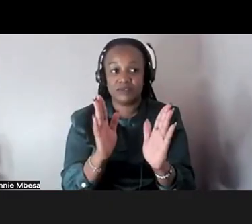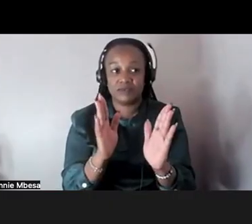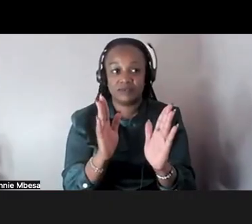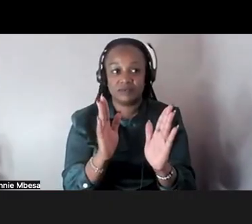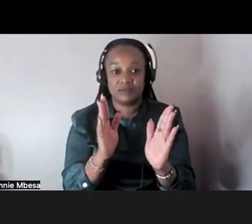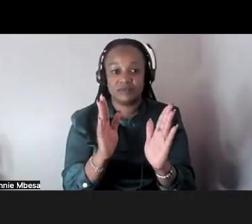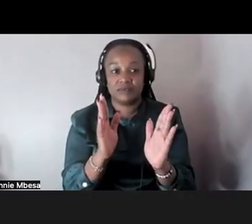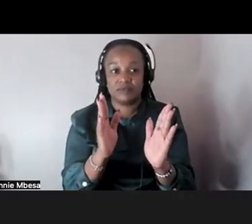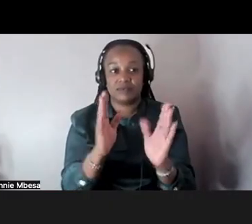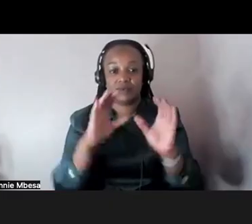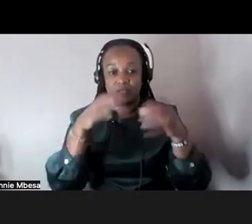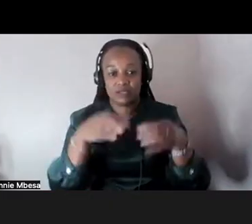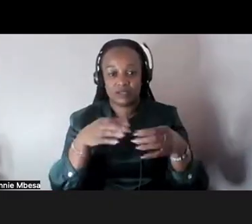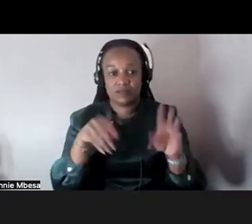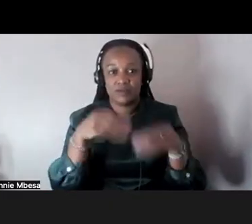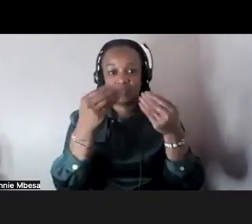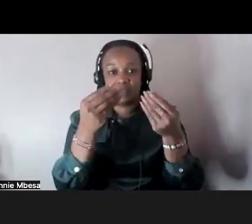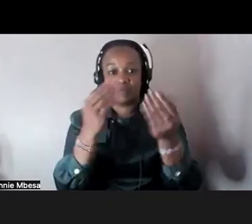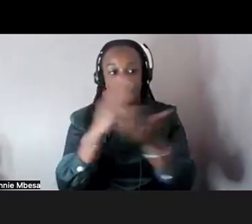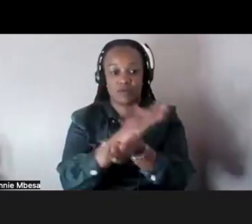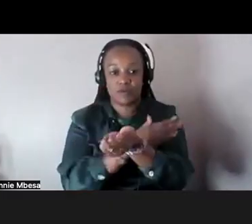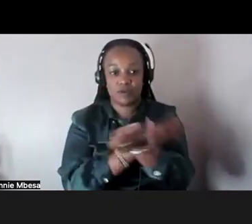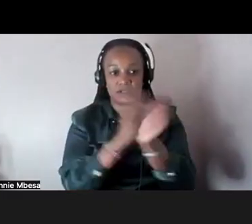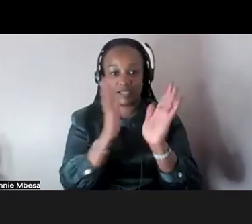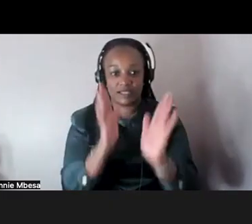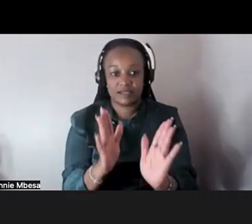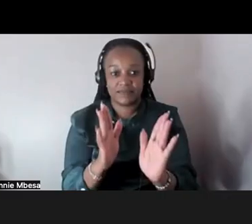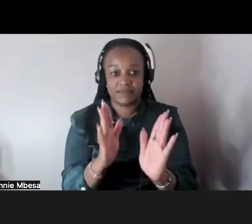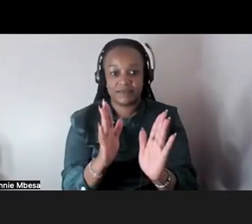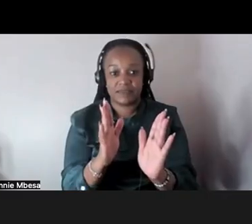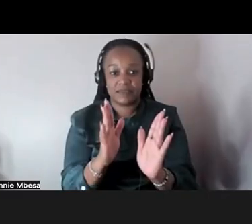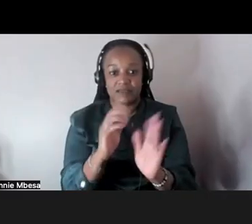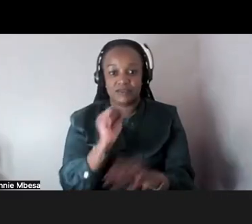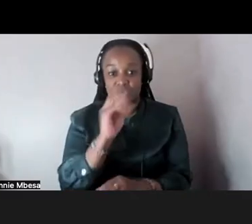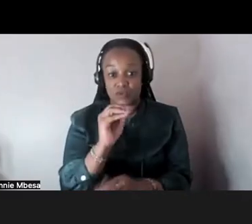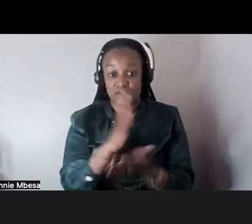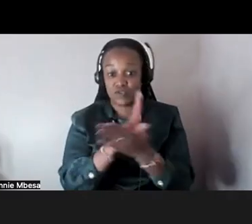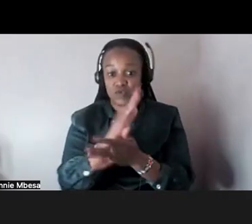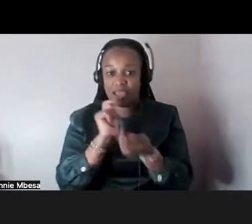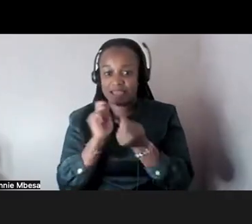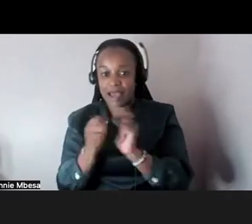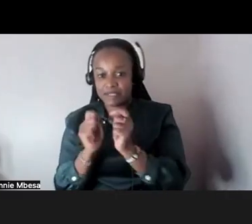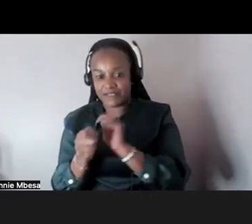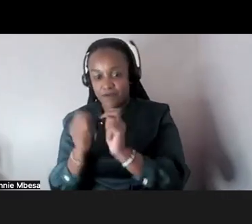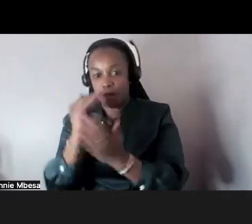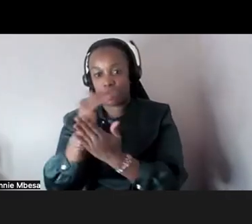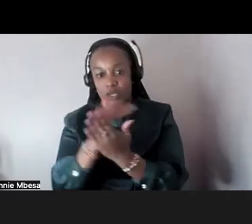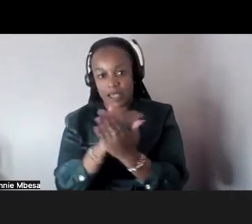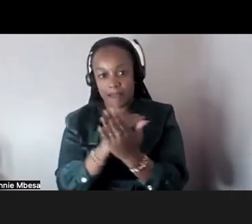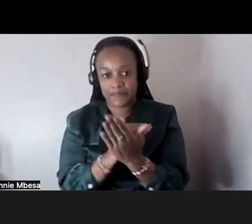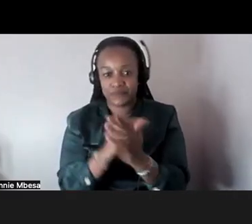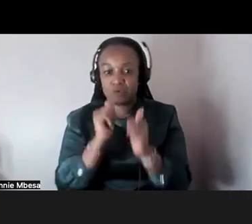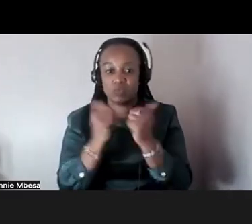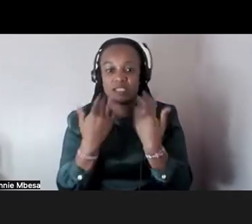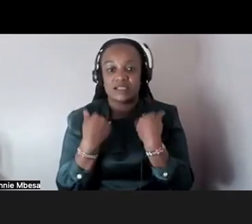work in the community where FGM happens. And therefore, through adaptive programming, which is a core